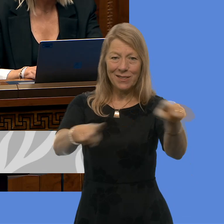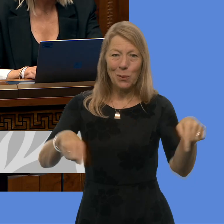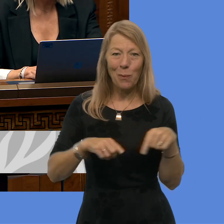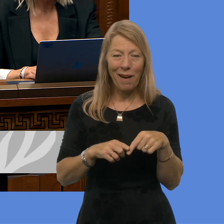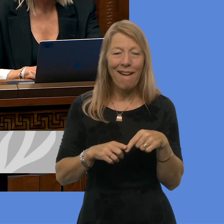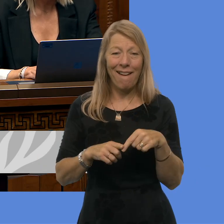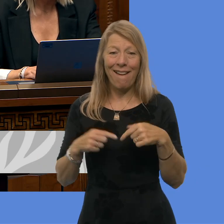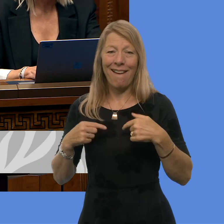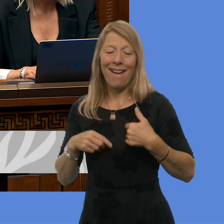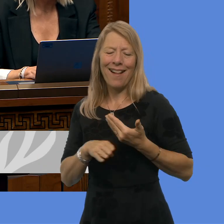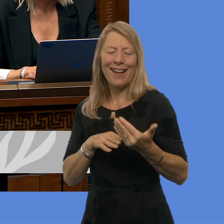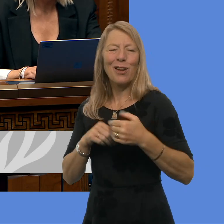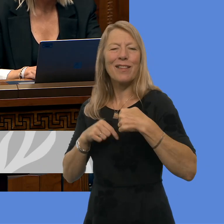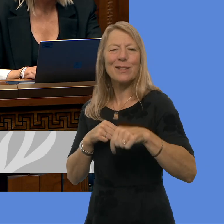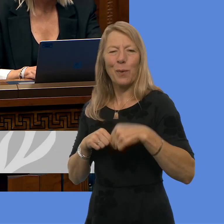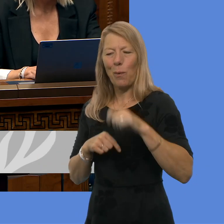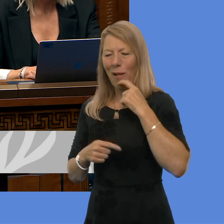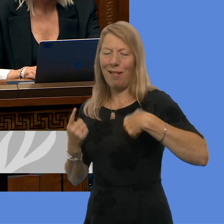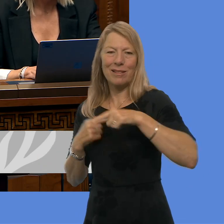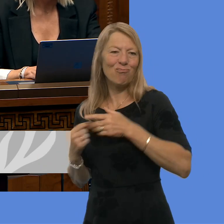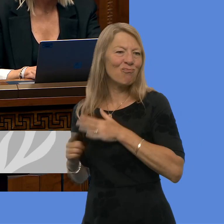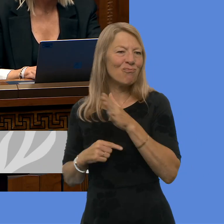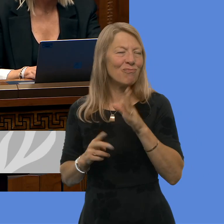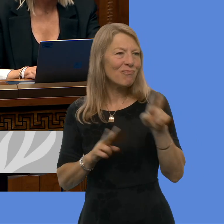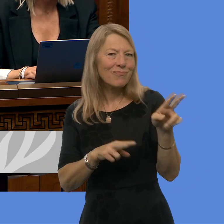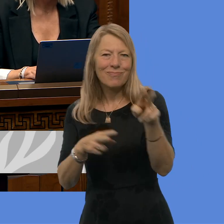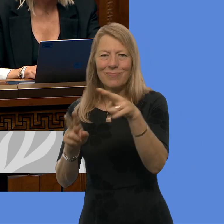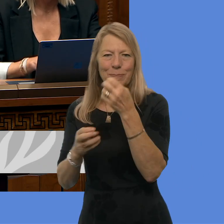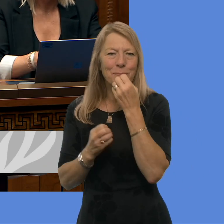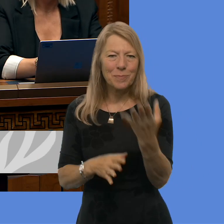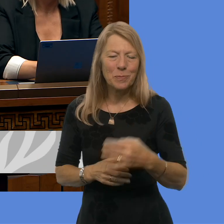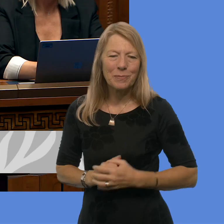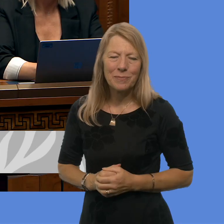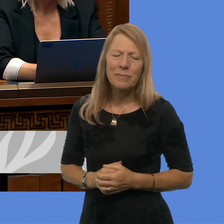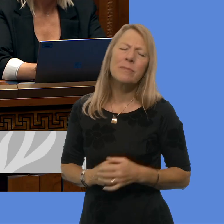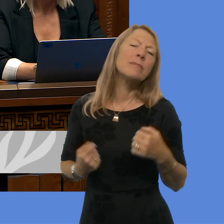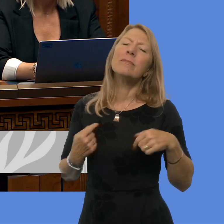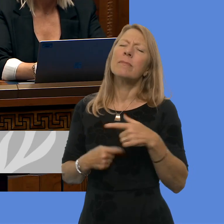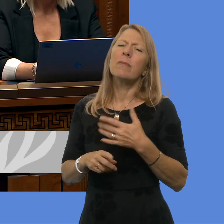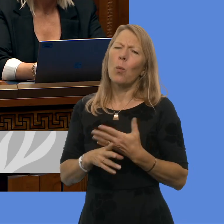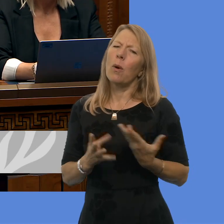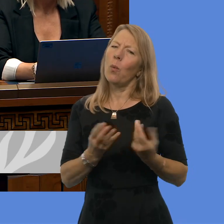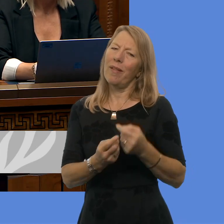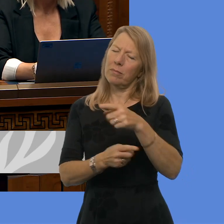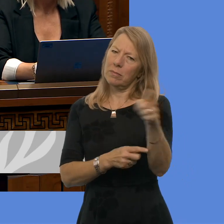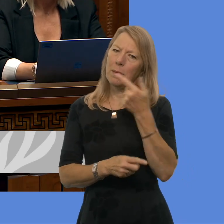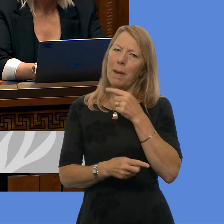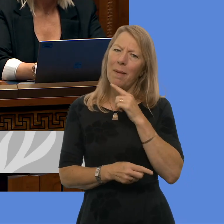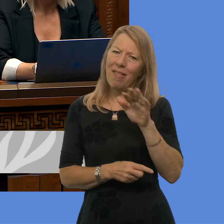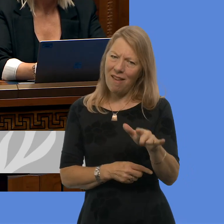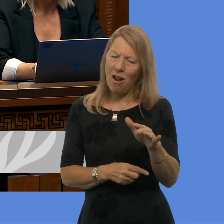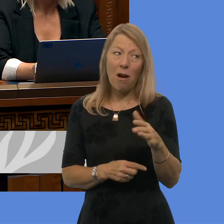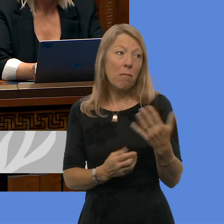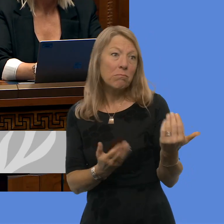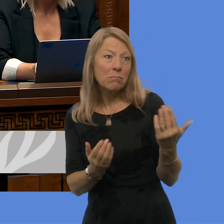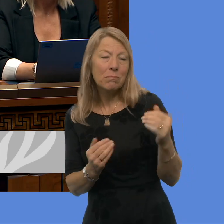regional visitor attraction. The Department will continue to work with tenants and stakeholders to showcase Aberdeen, ensuring that it supports the region's